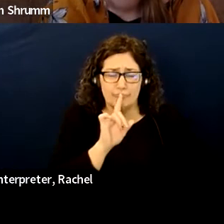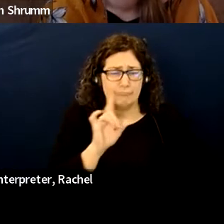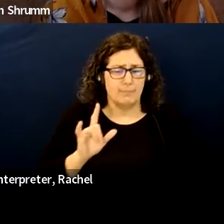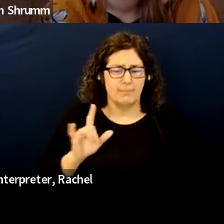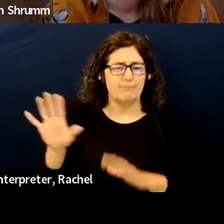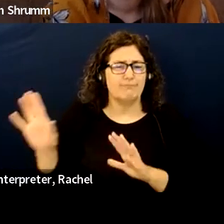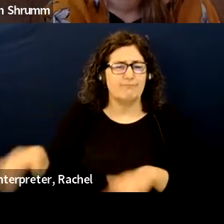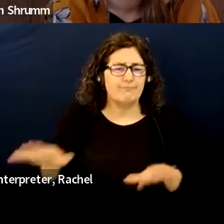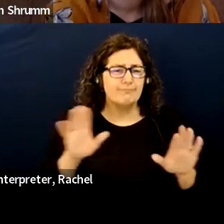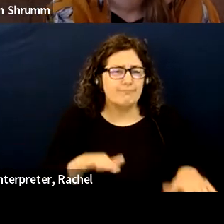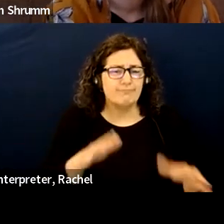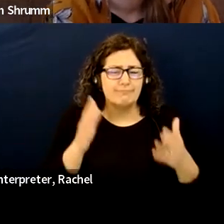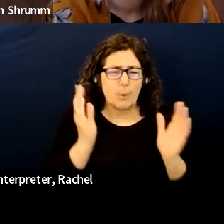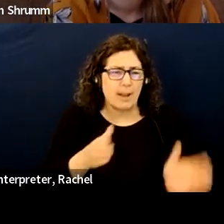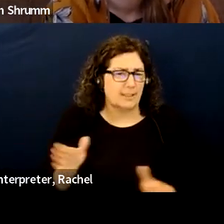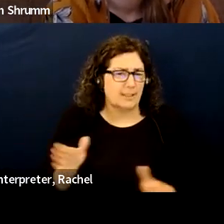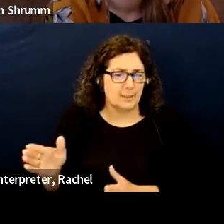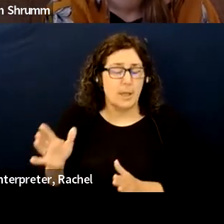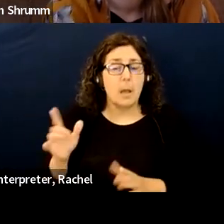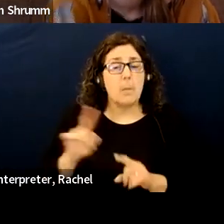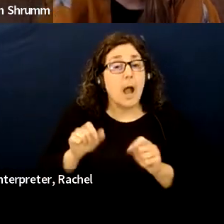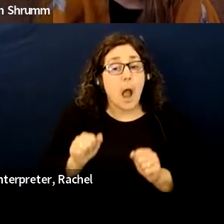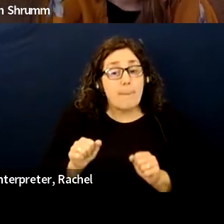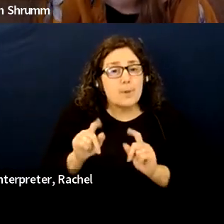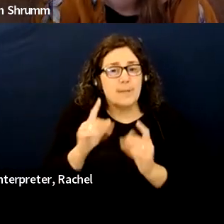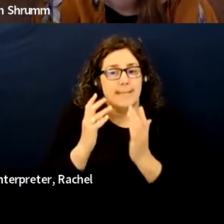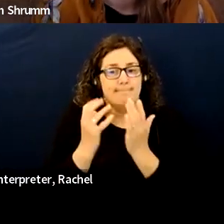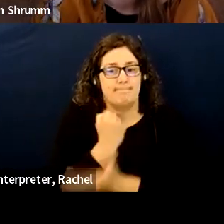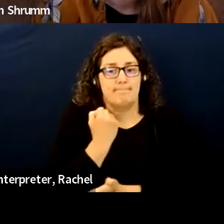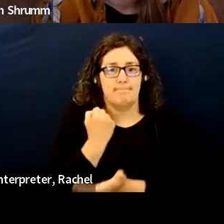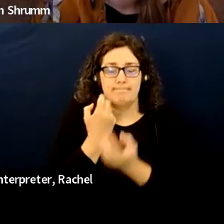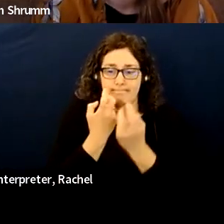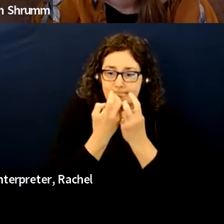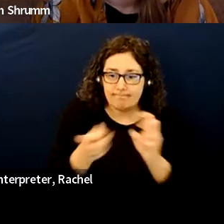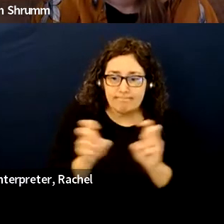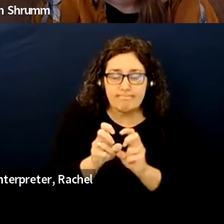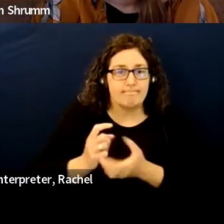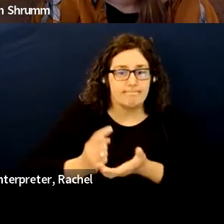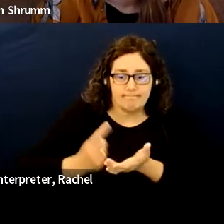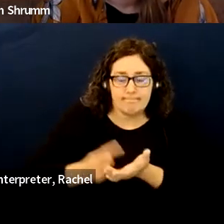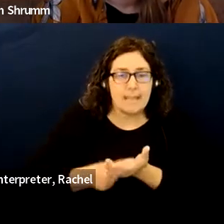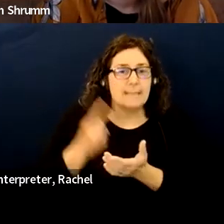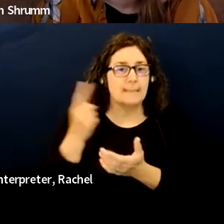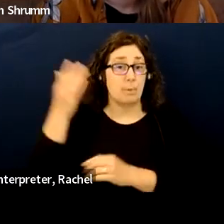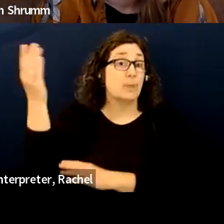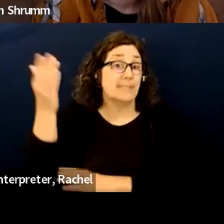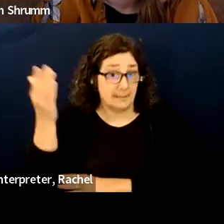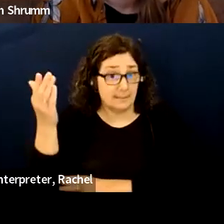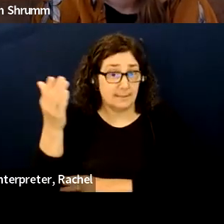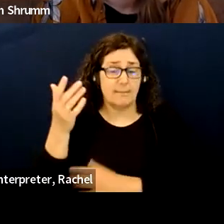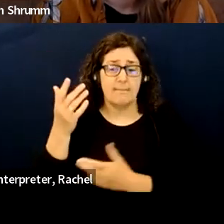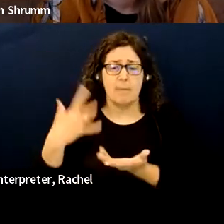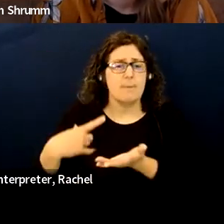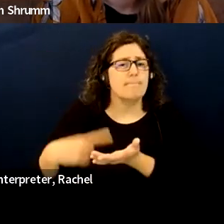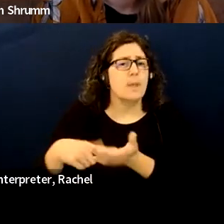informally organized, but it's a way for us to get together. We discuss our work. Usually somebody does a presentation, and then we talk about